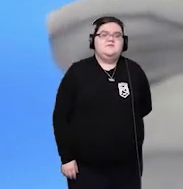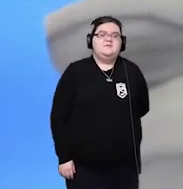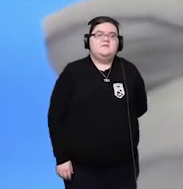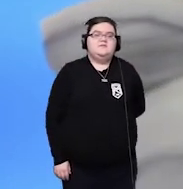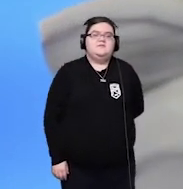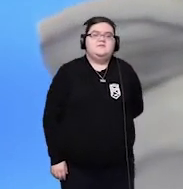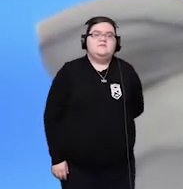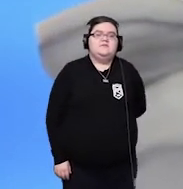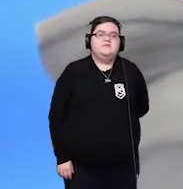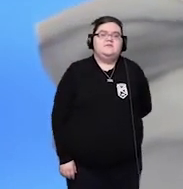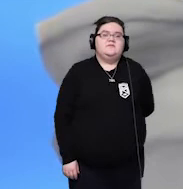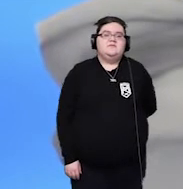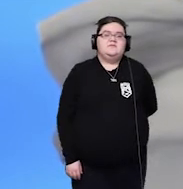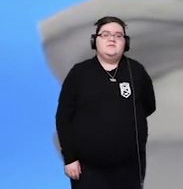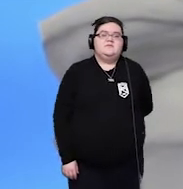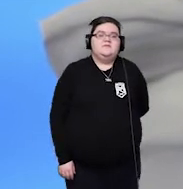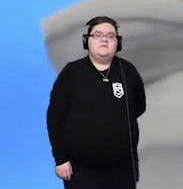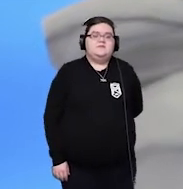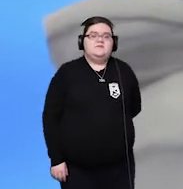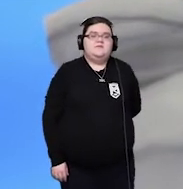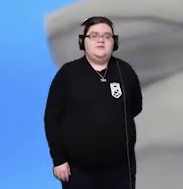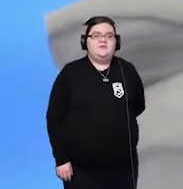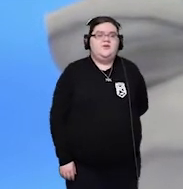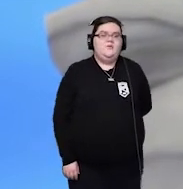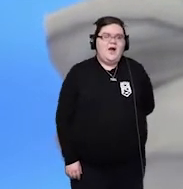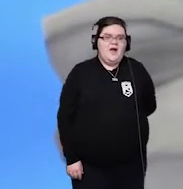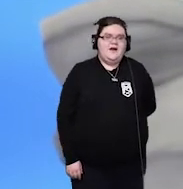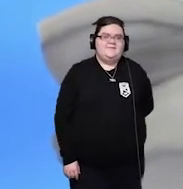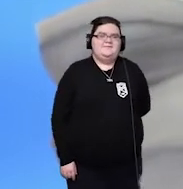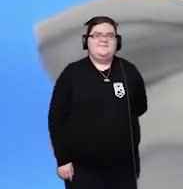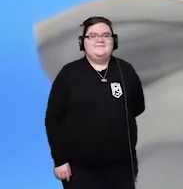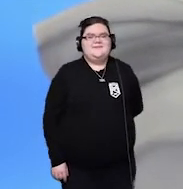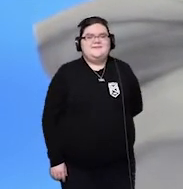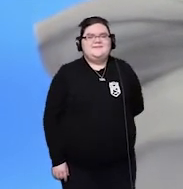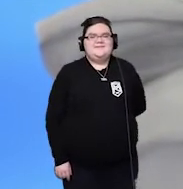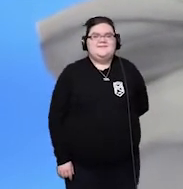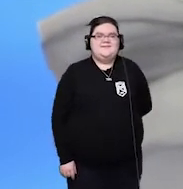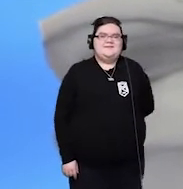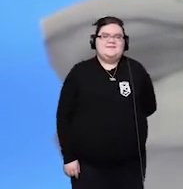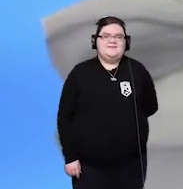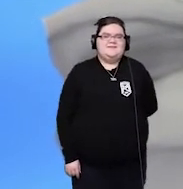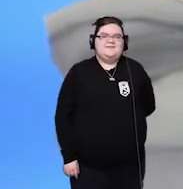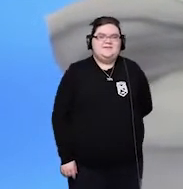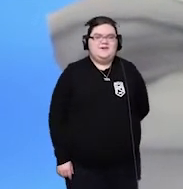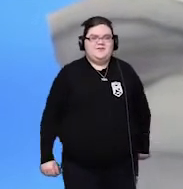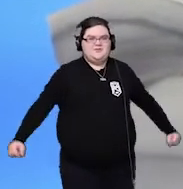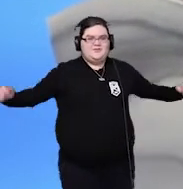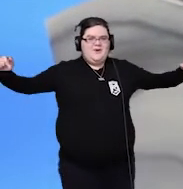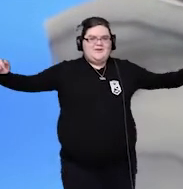top underwater? One? Underwater. Water. That's the top one. Underwear. Yeah, underwater. Not underpants. Underwear.